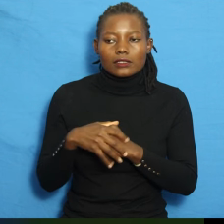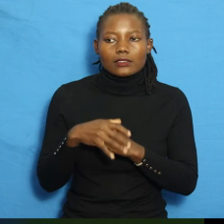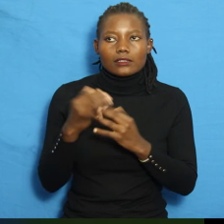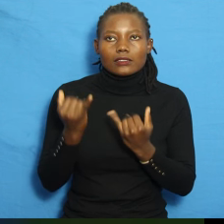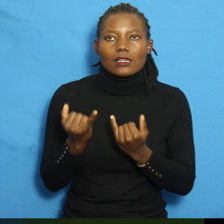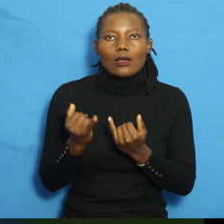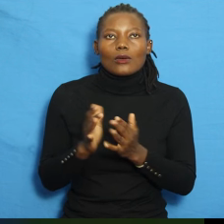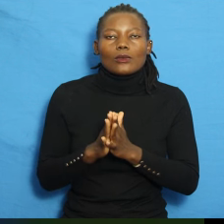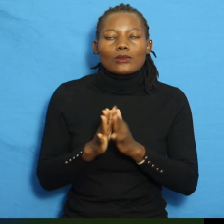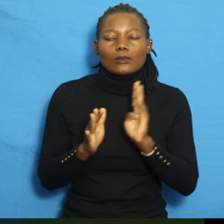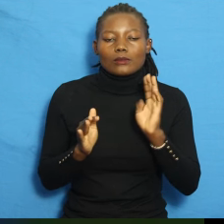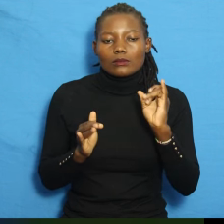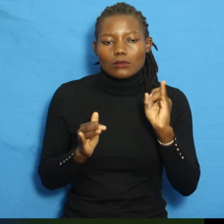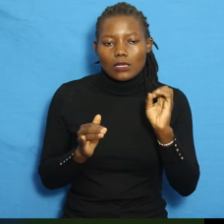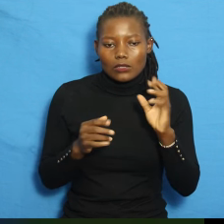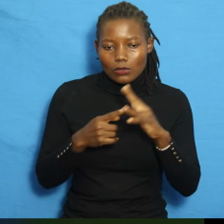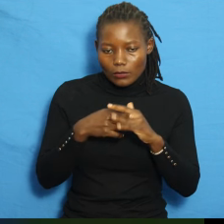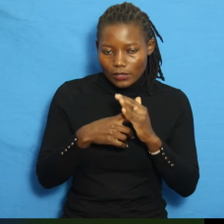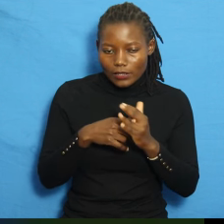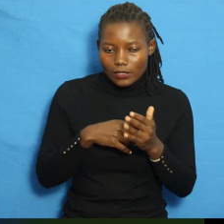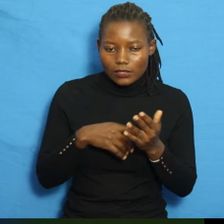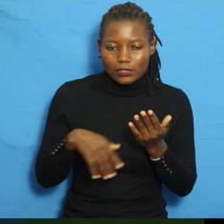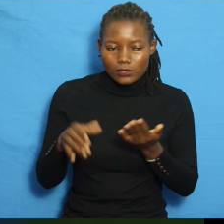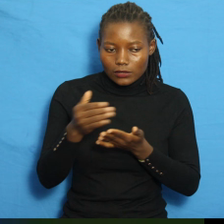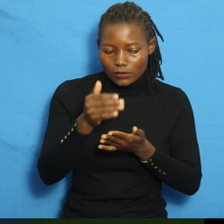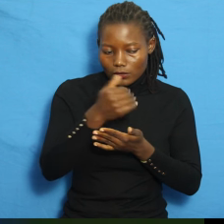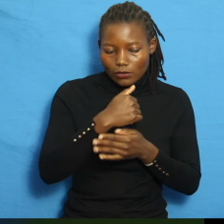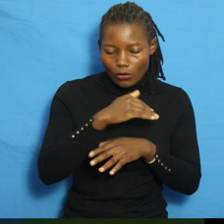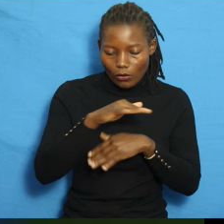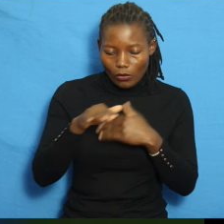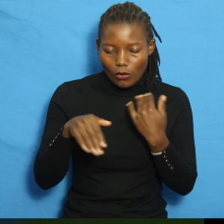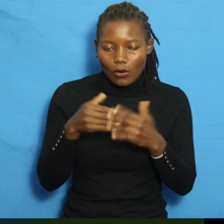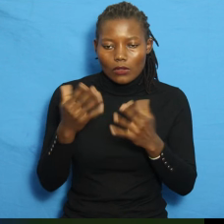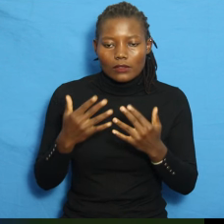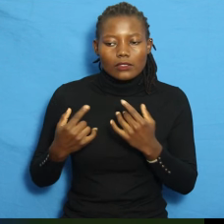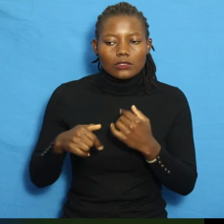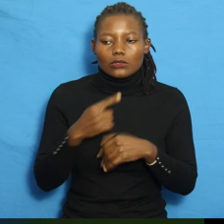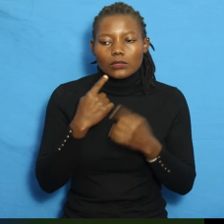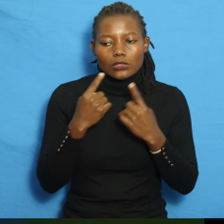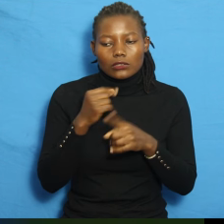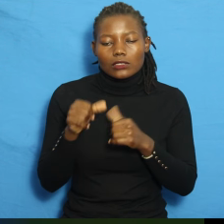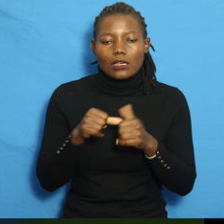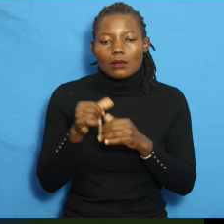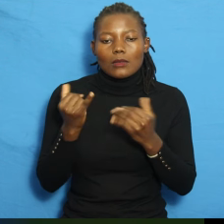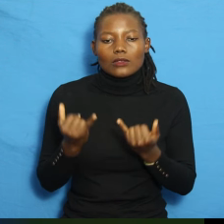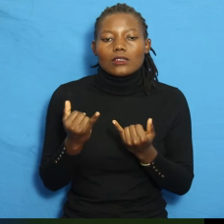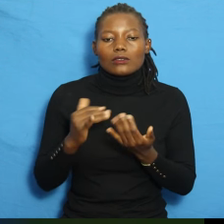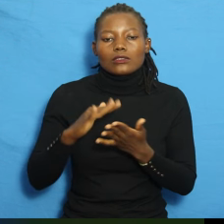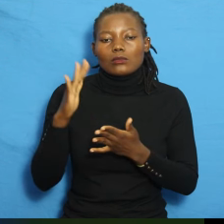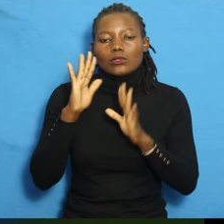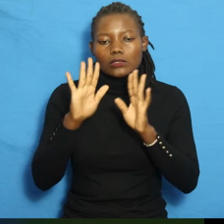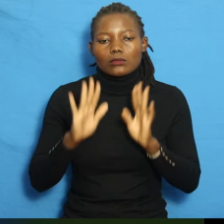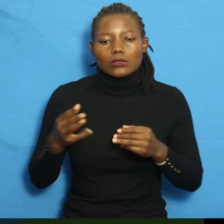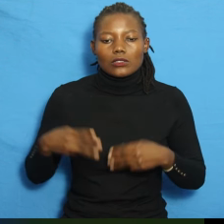biomechanics takes into account all these aspects that we are talking about, and it's a most useful way